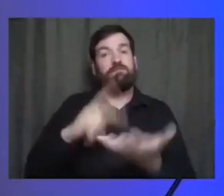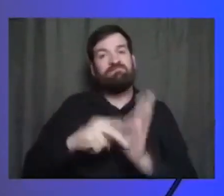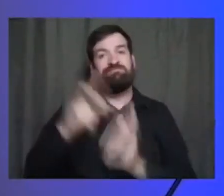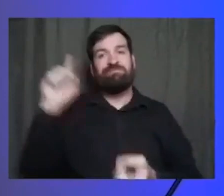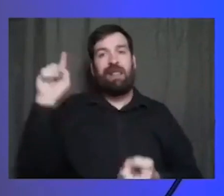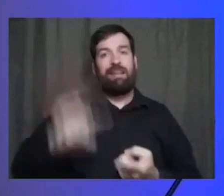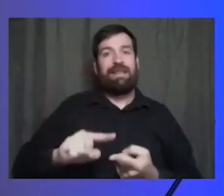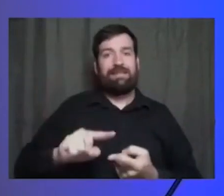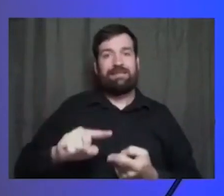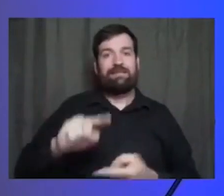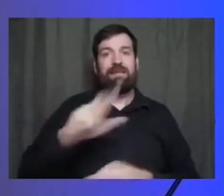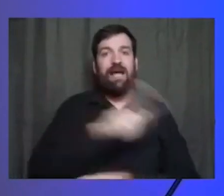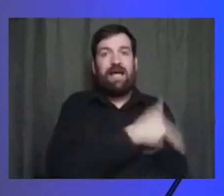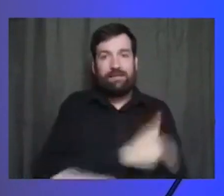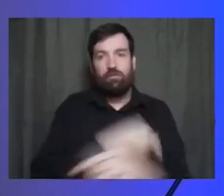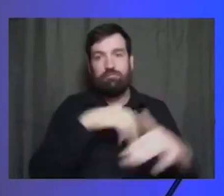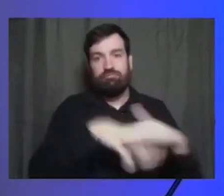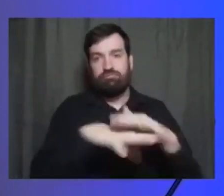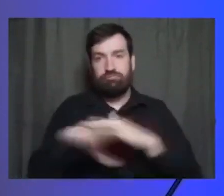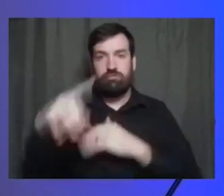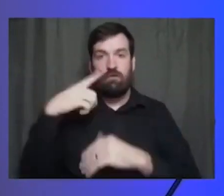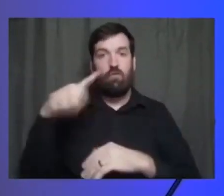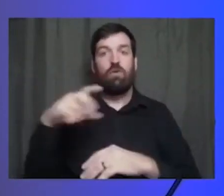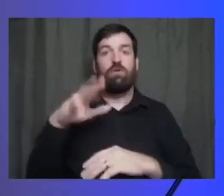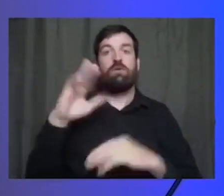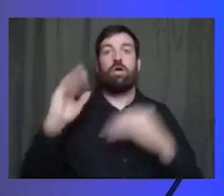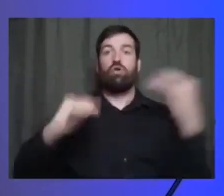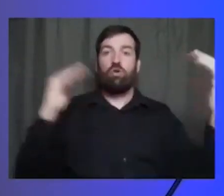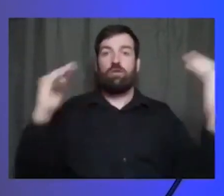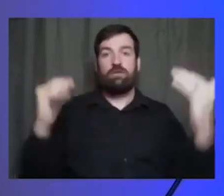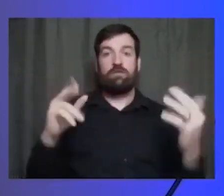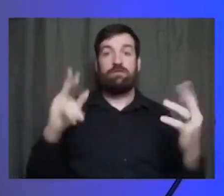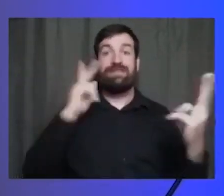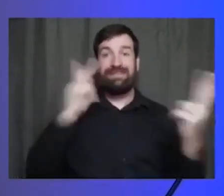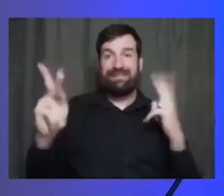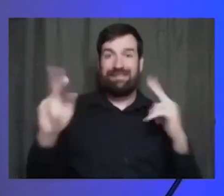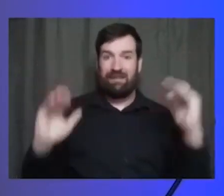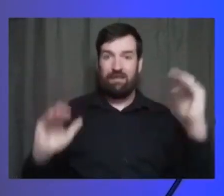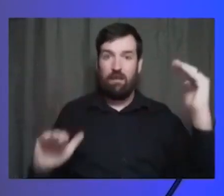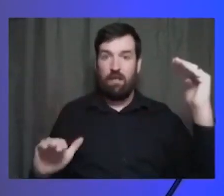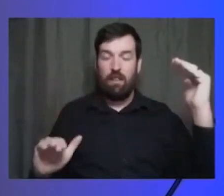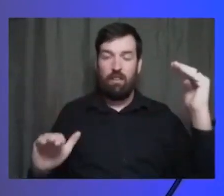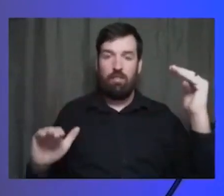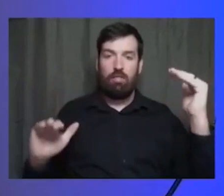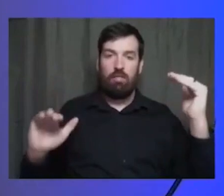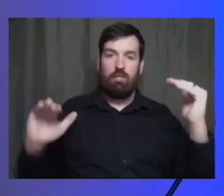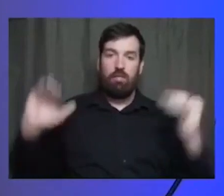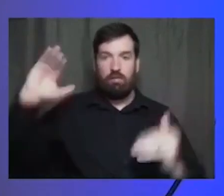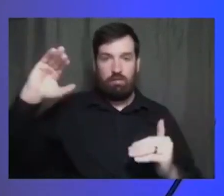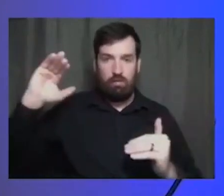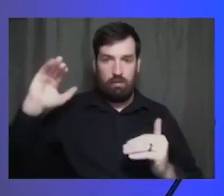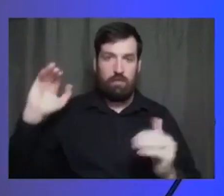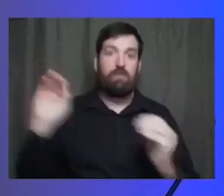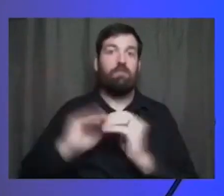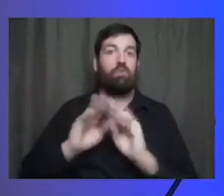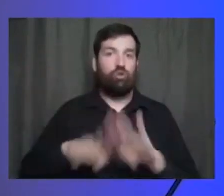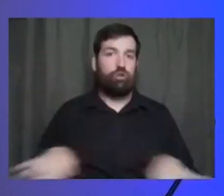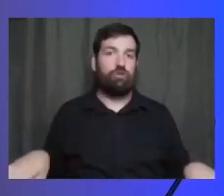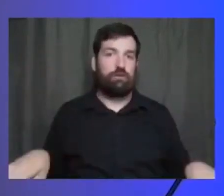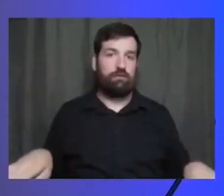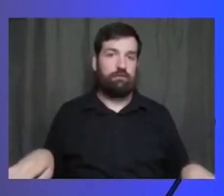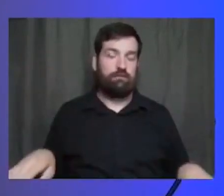occurring, we have seen a relative increase in the proportion of children being hospitalized and being in the